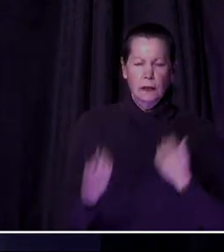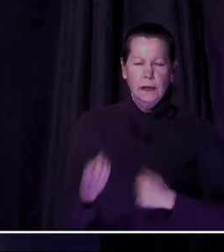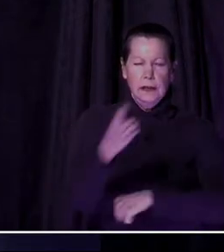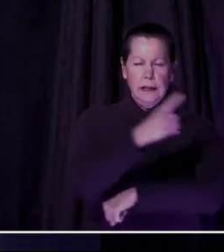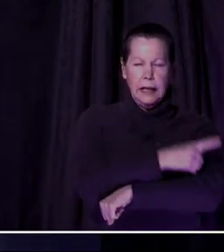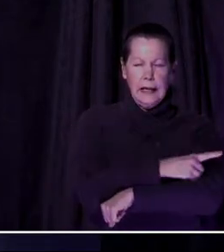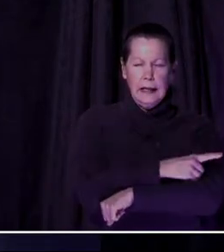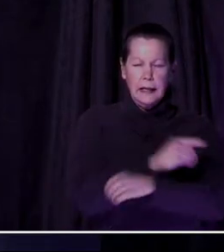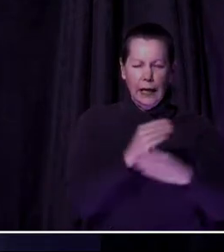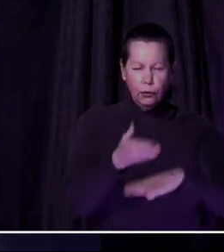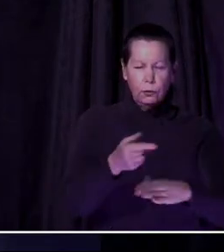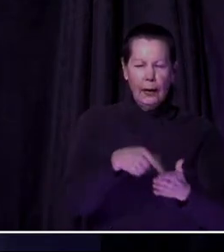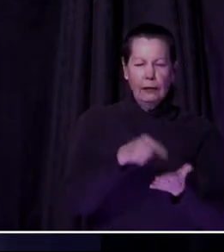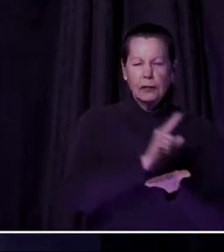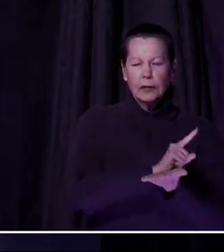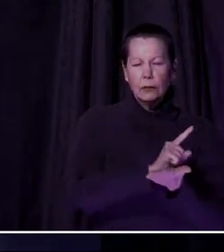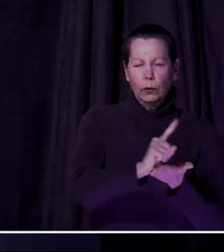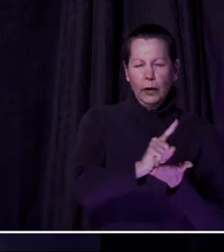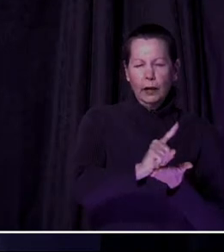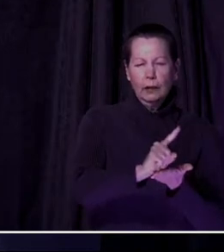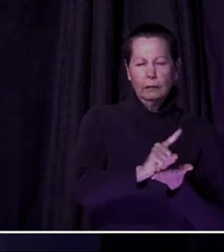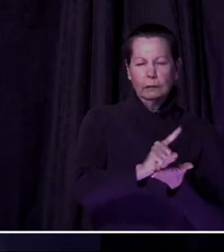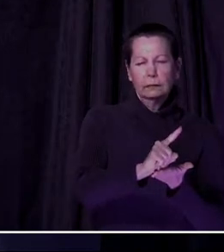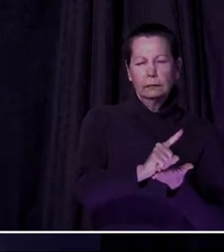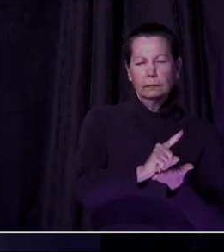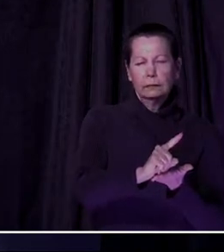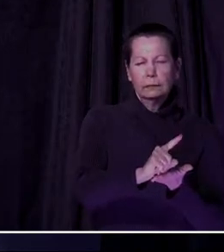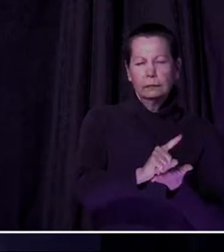Even, Lord, throughout this week.